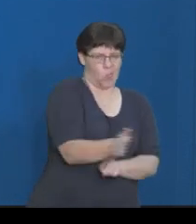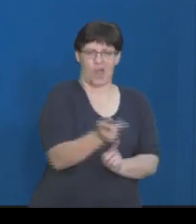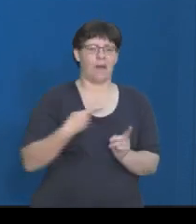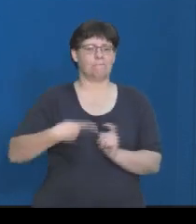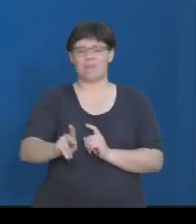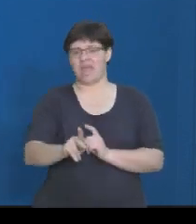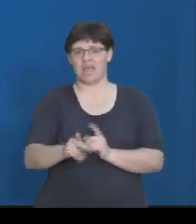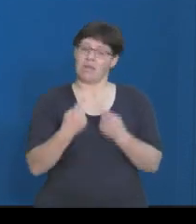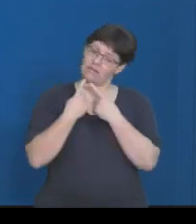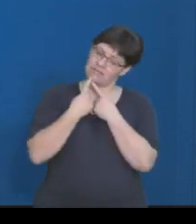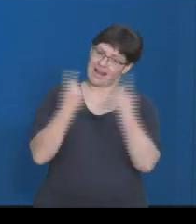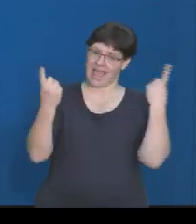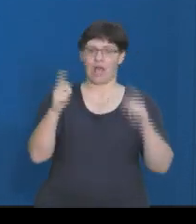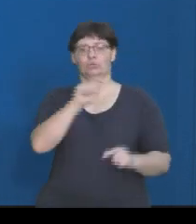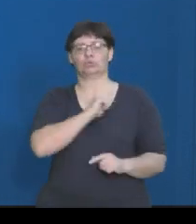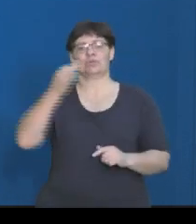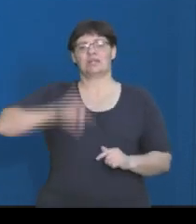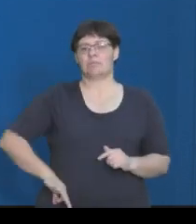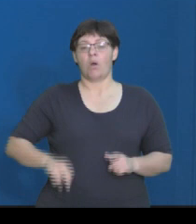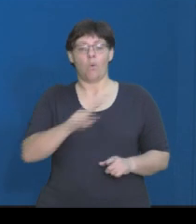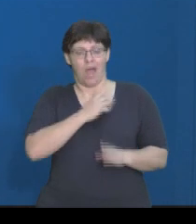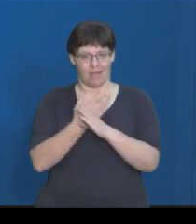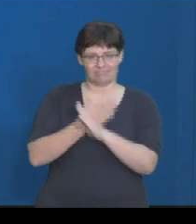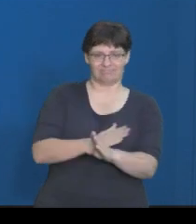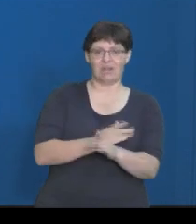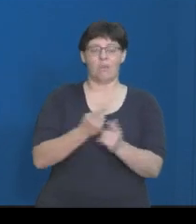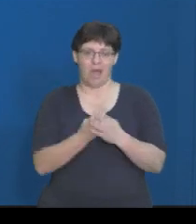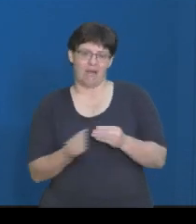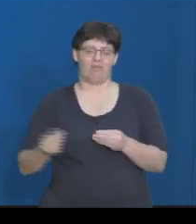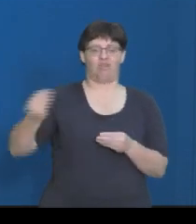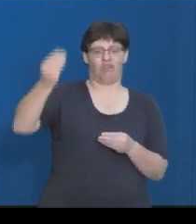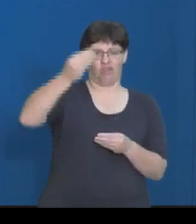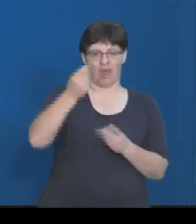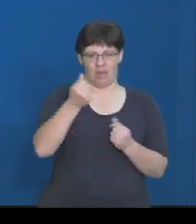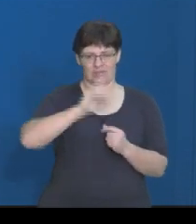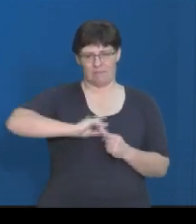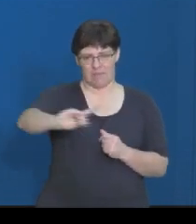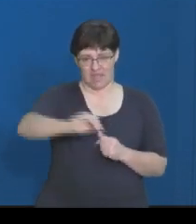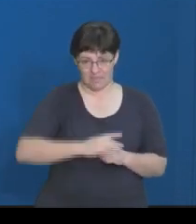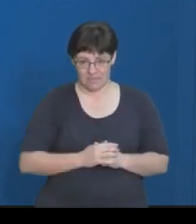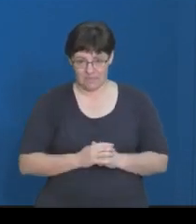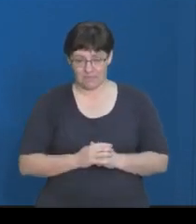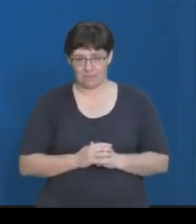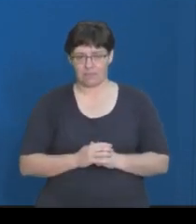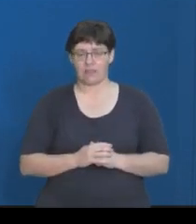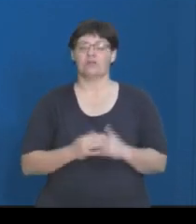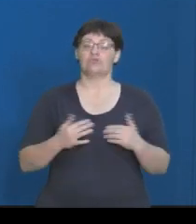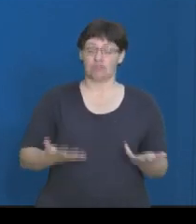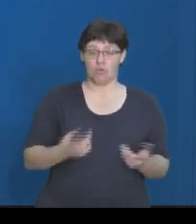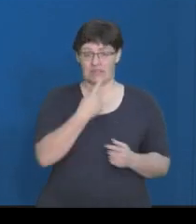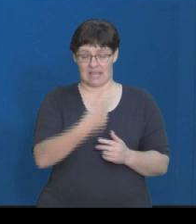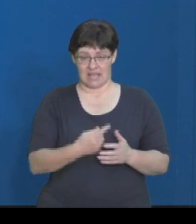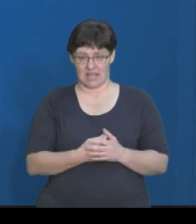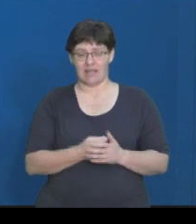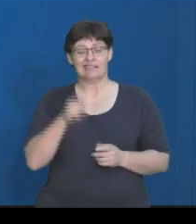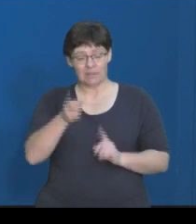taxpayers might not declare their income to avoid paying excessive amounts of tax. Like I said,